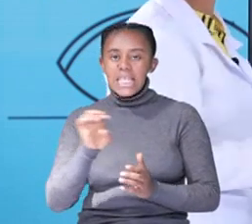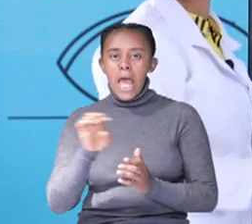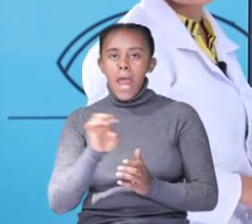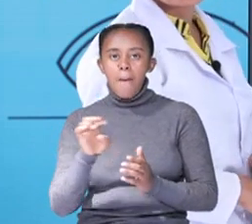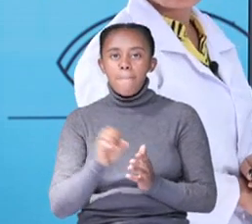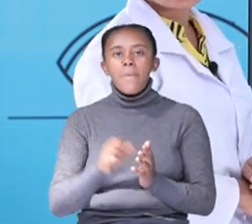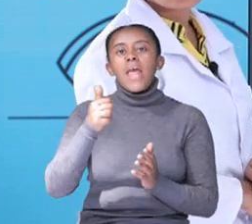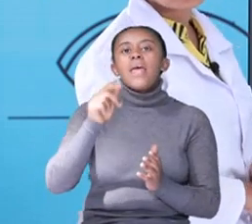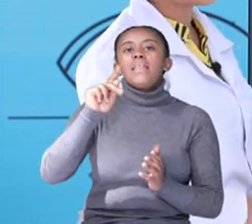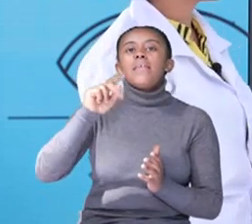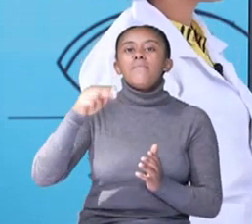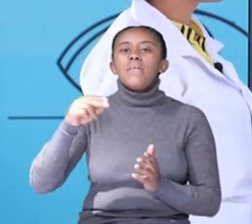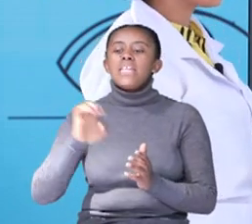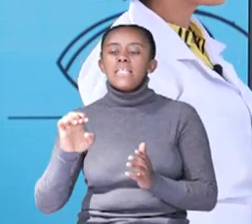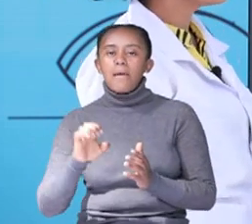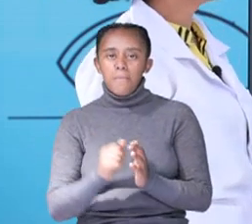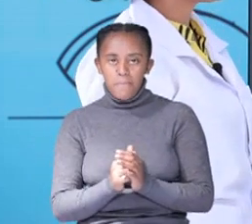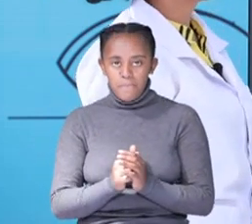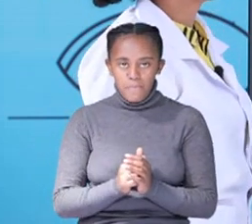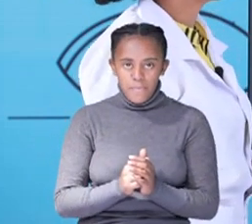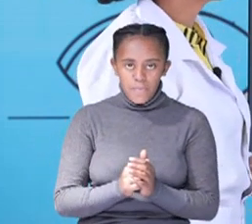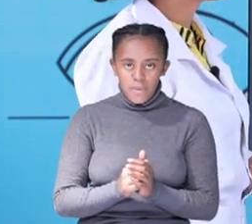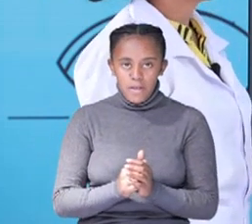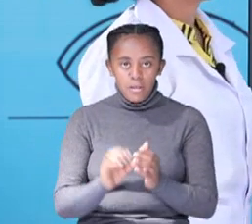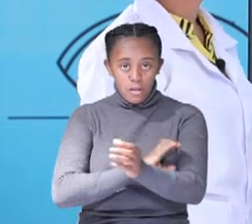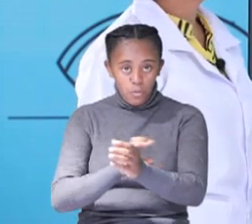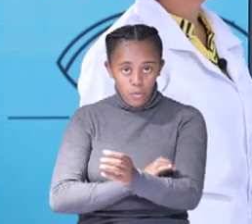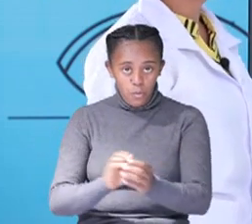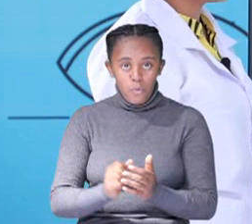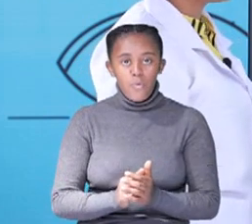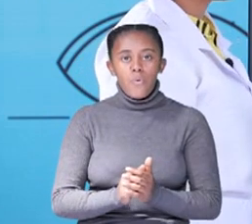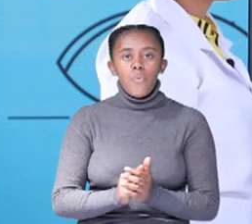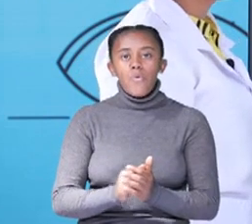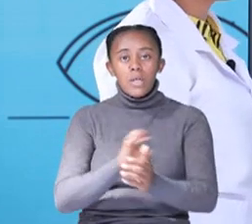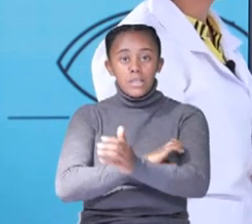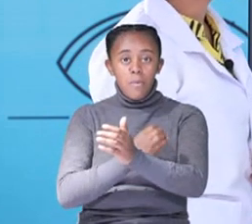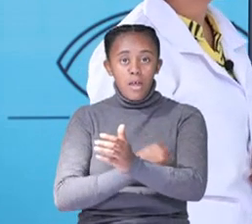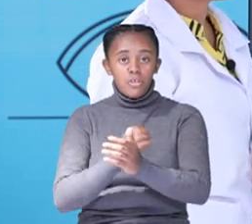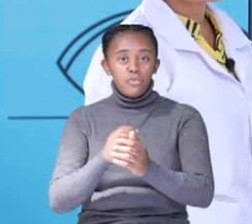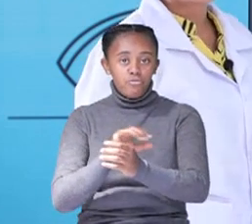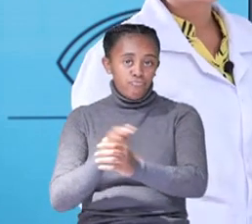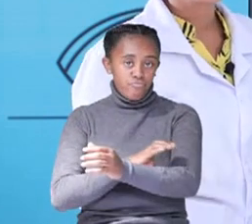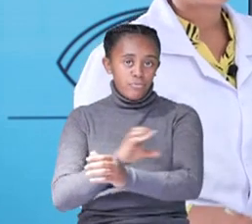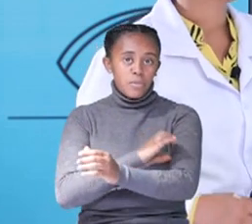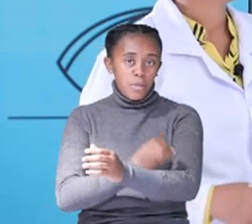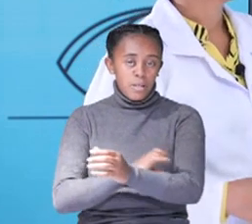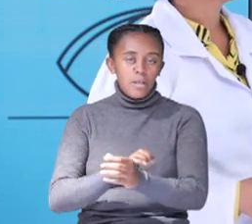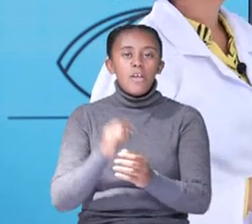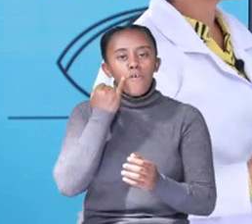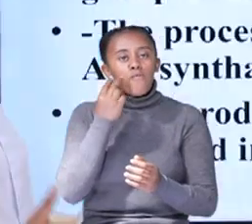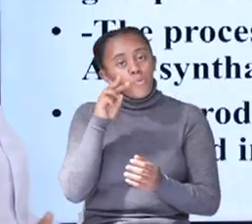as Atp synthase. Cellular respiration produces ATP by these 2 methods. If we look